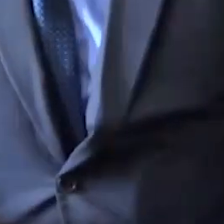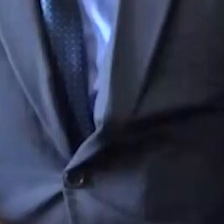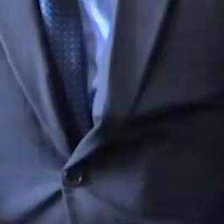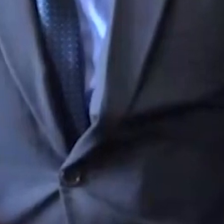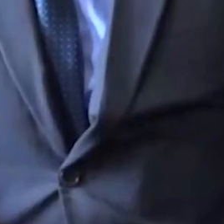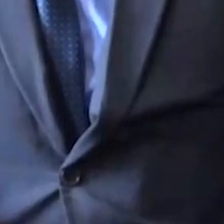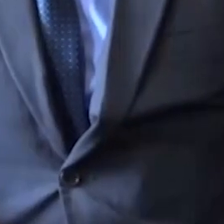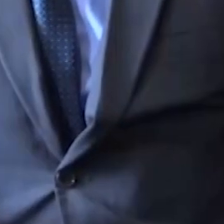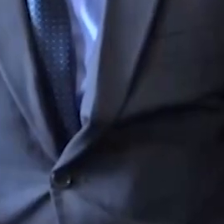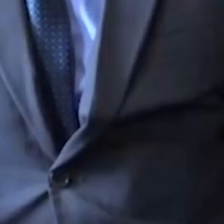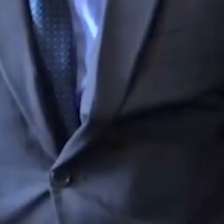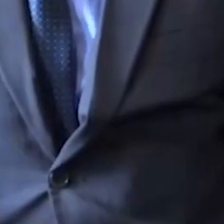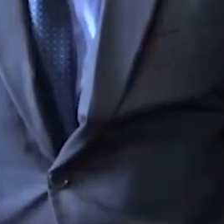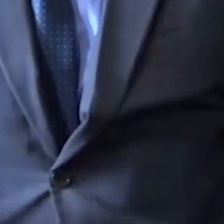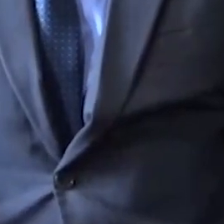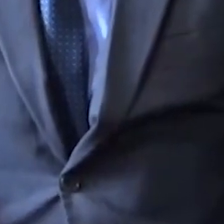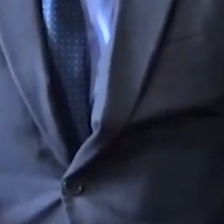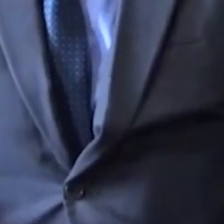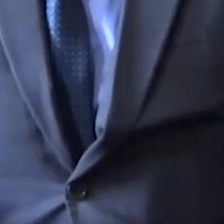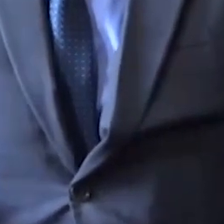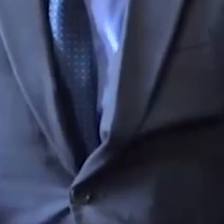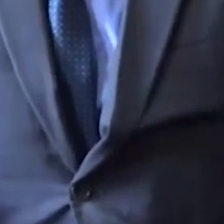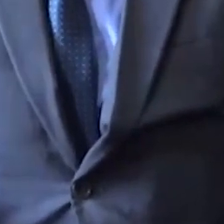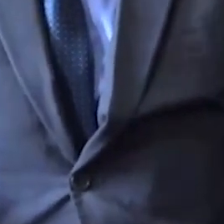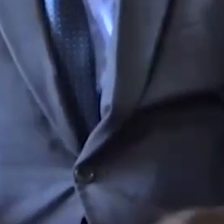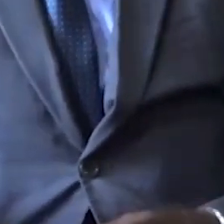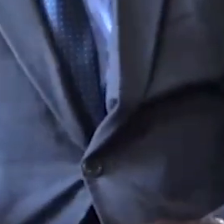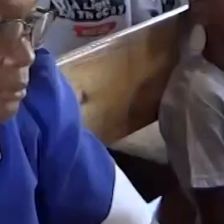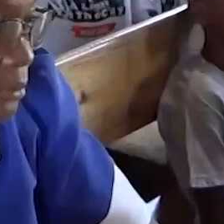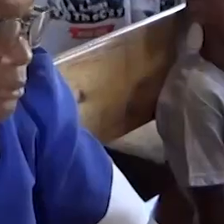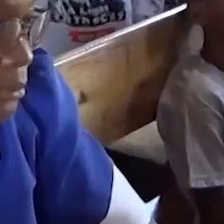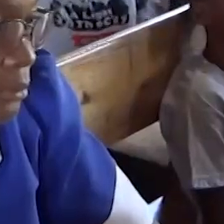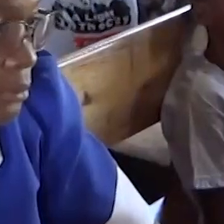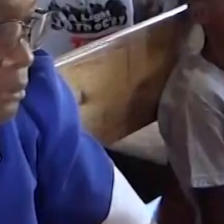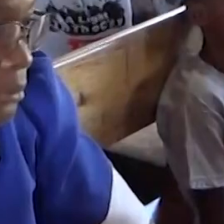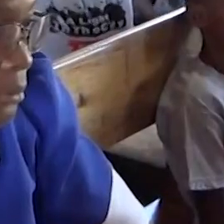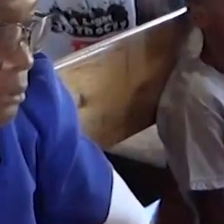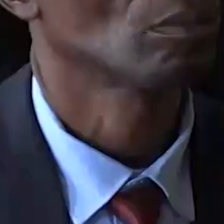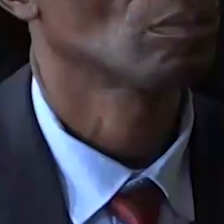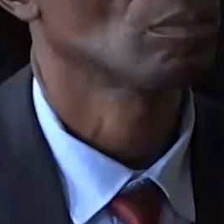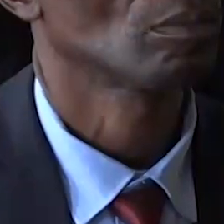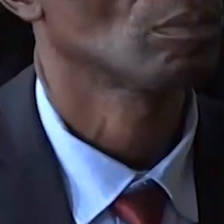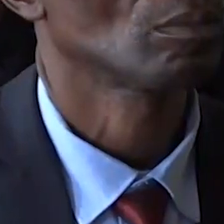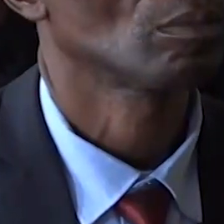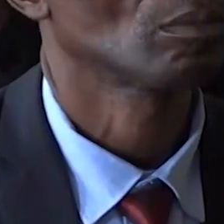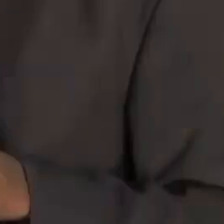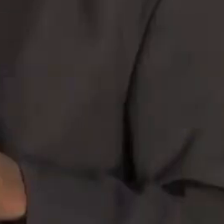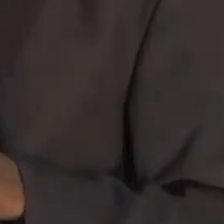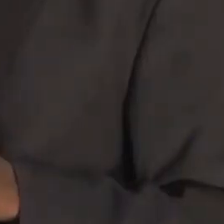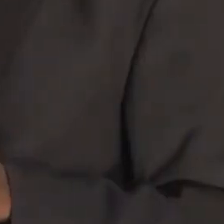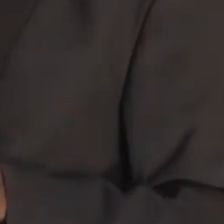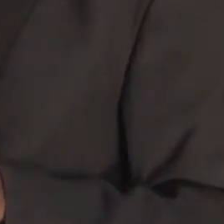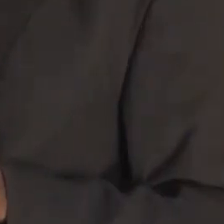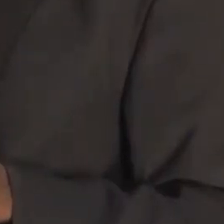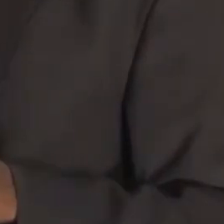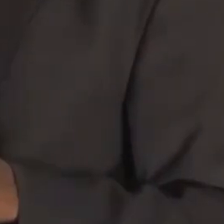foster unity and understanding, recognizing the vital role of religion in the fabric of the Zambian society. We are going